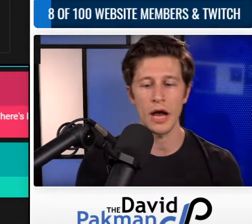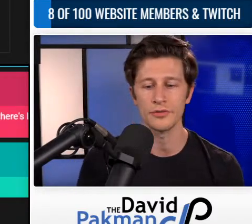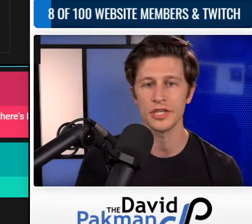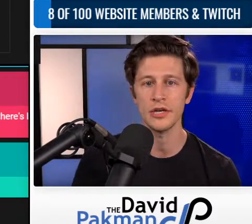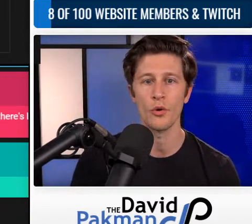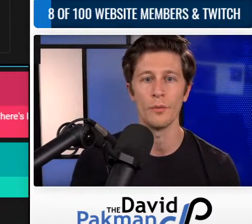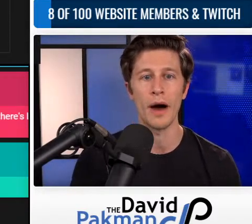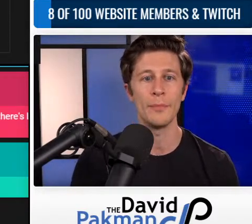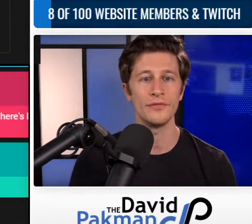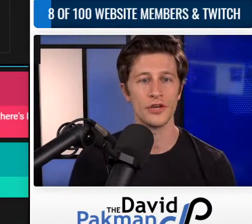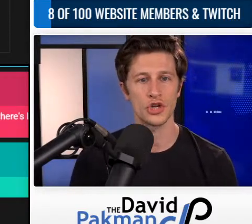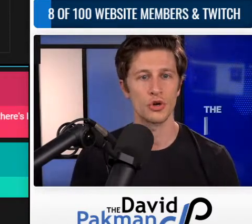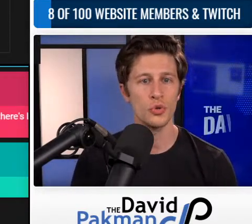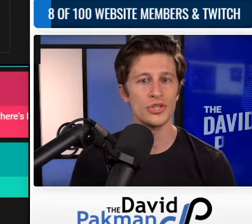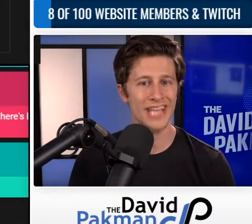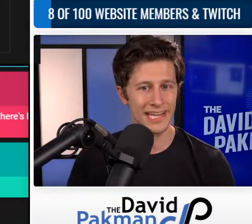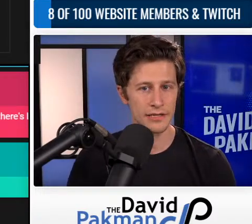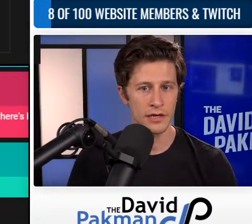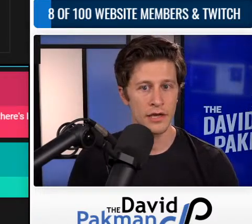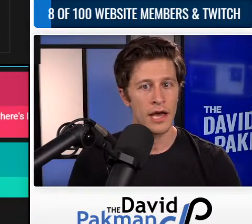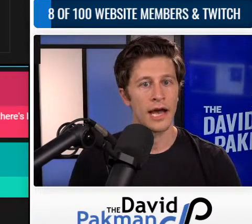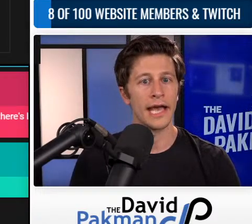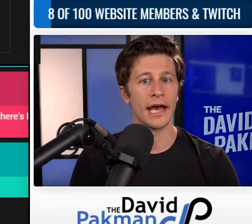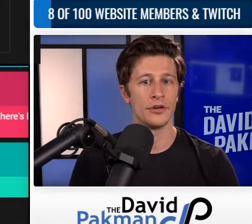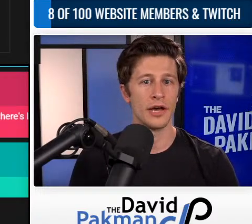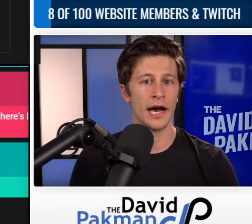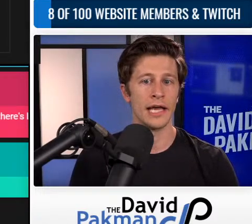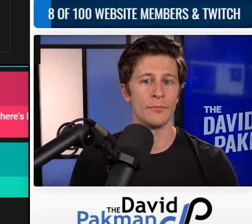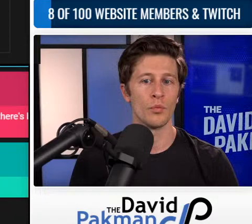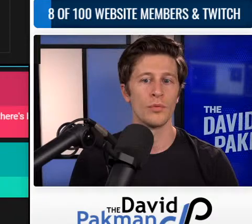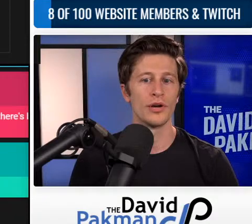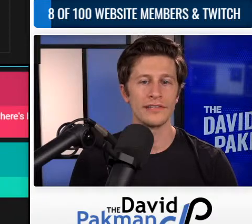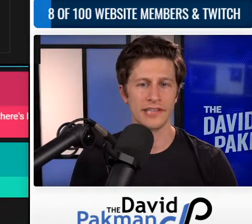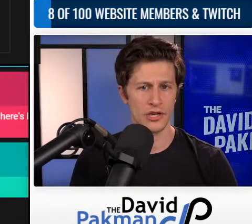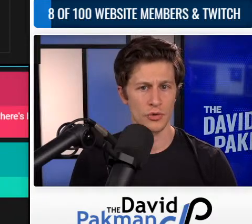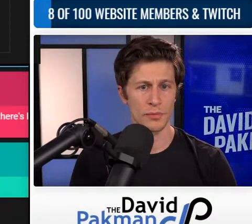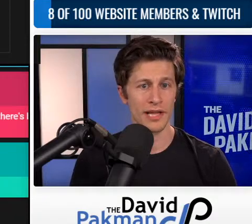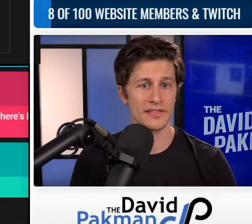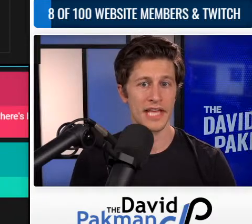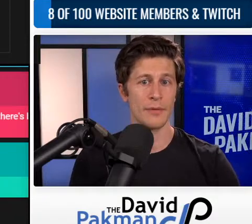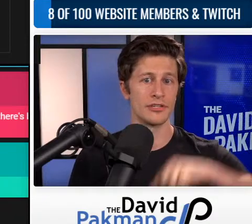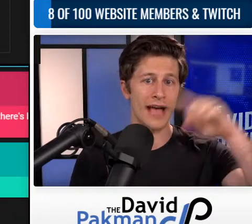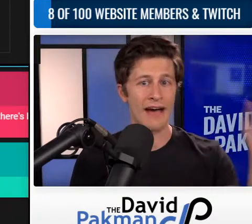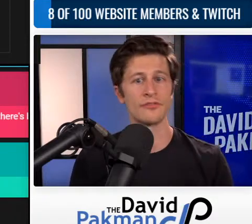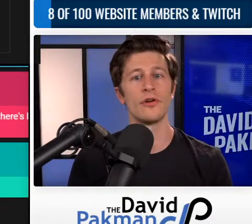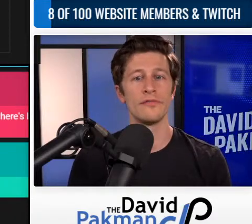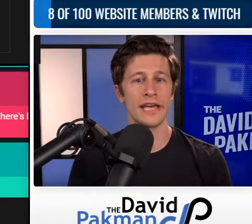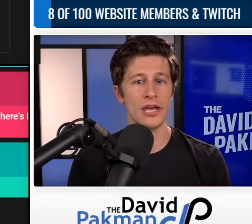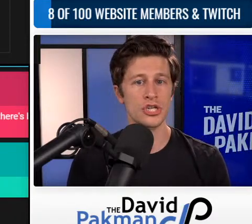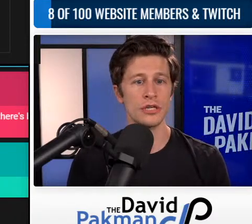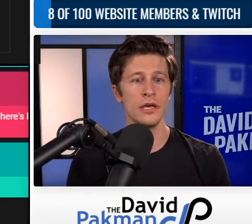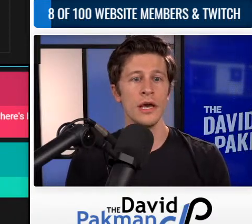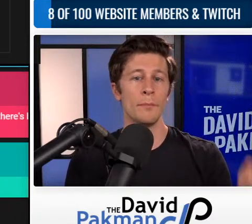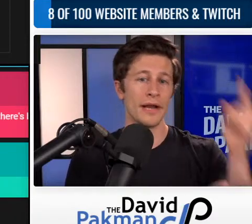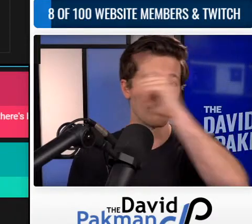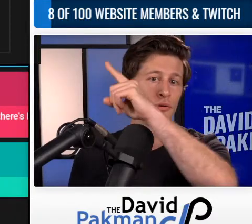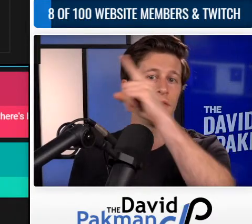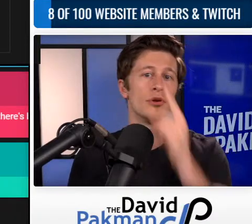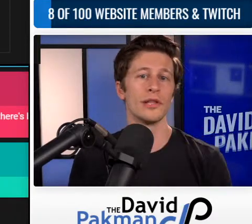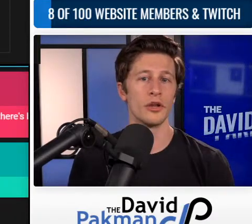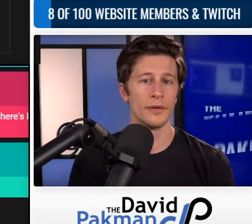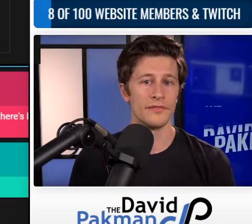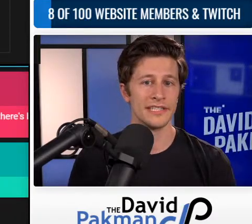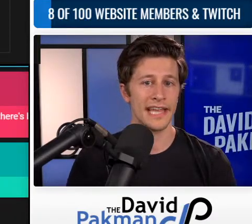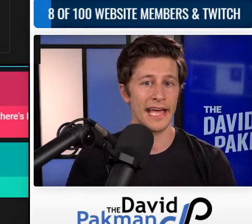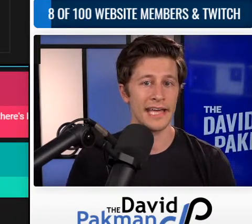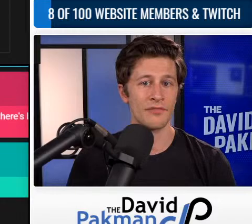Noam Chomsky or Bobby Fischer, Who Said It? And we were not scheduled to play this game until after our vacation, but I'll preview